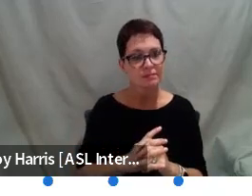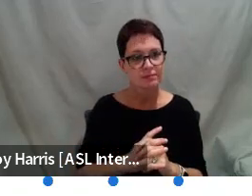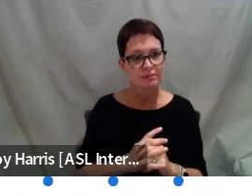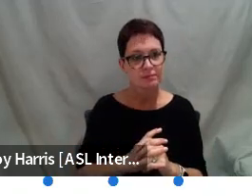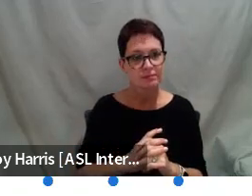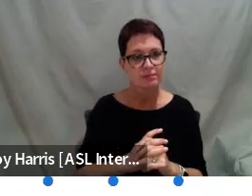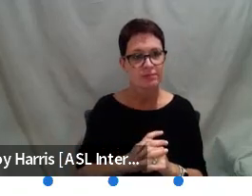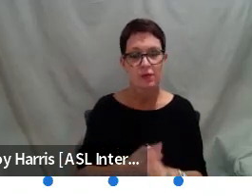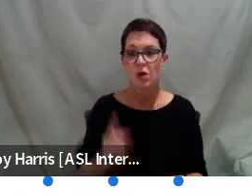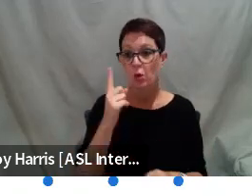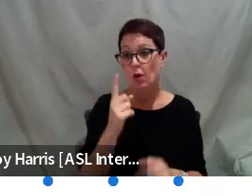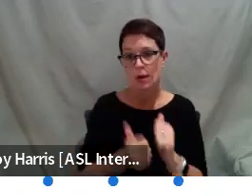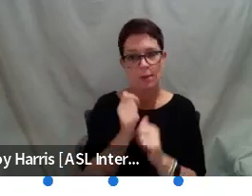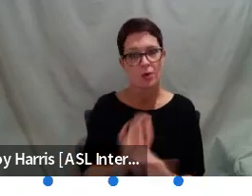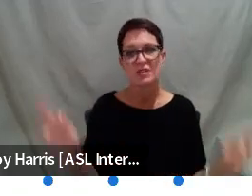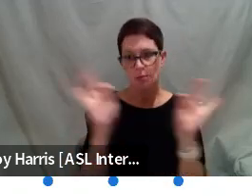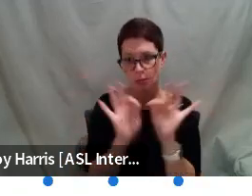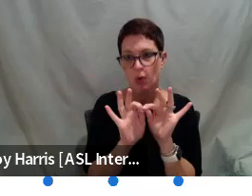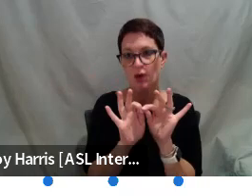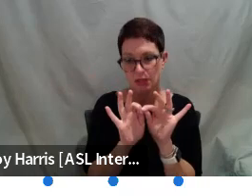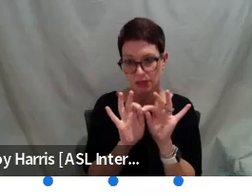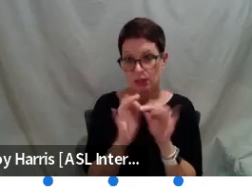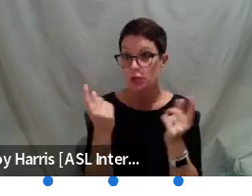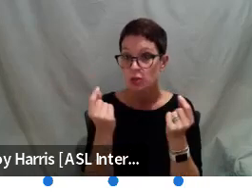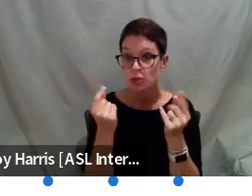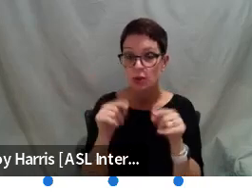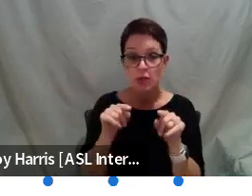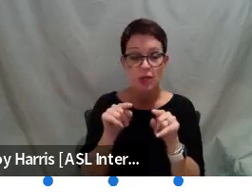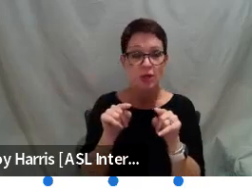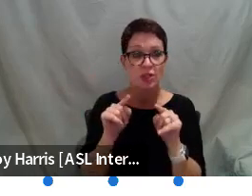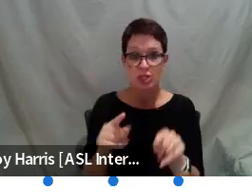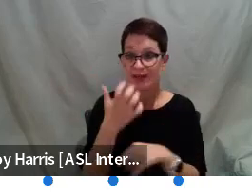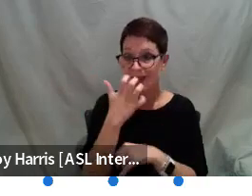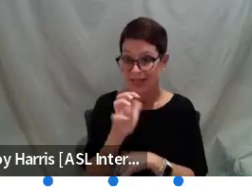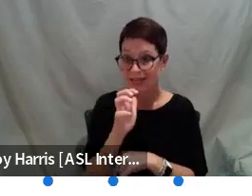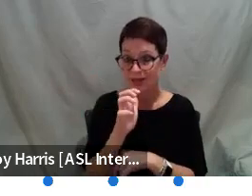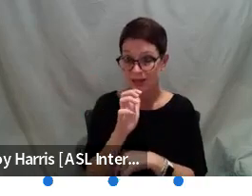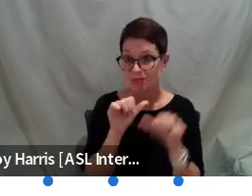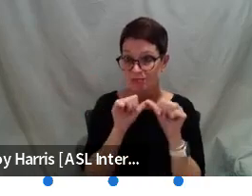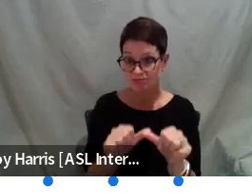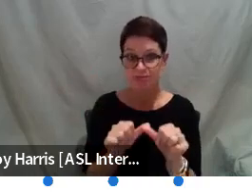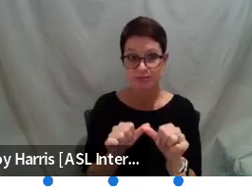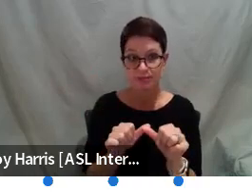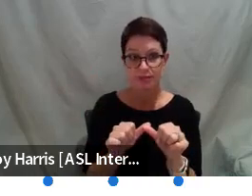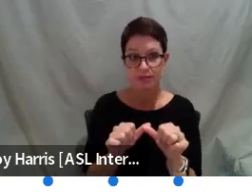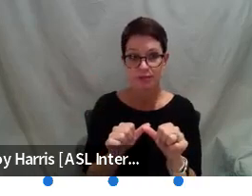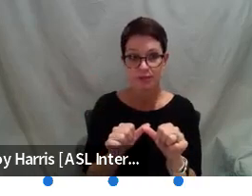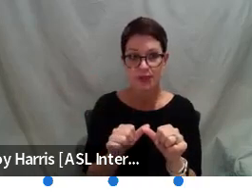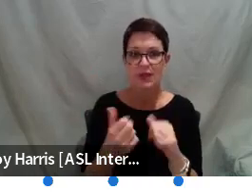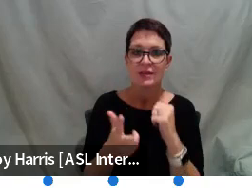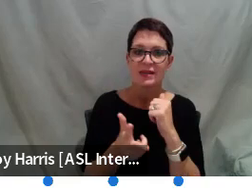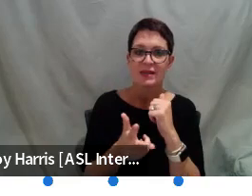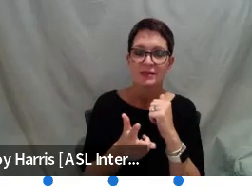And one of the most important things to do during a heat event is make safe